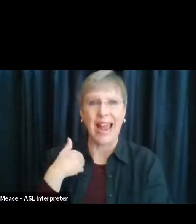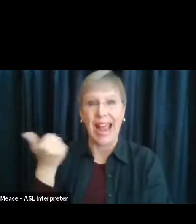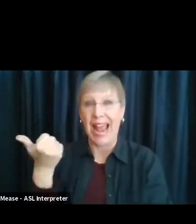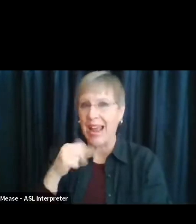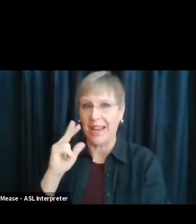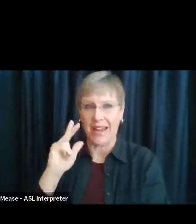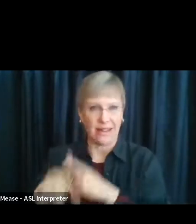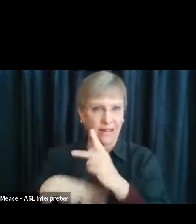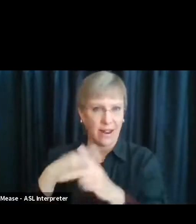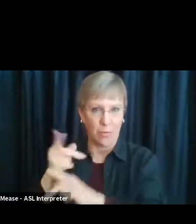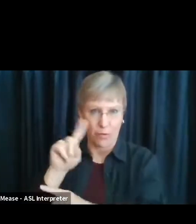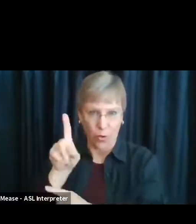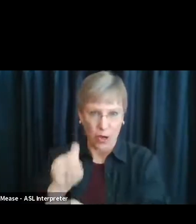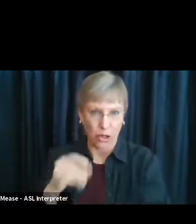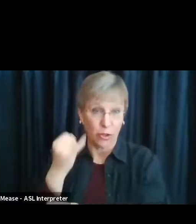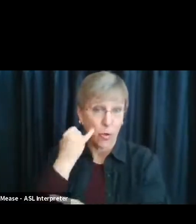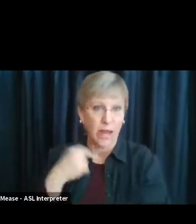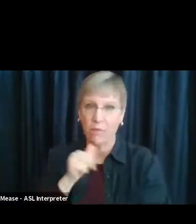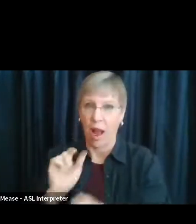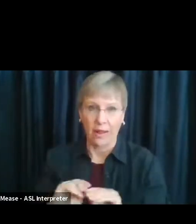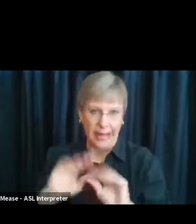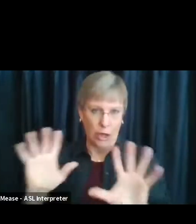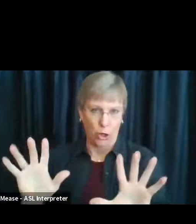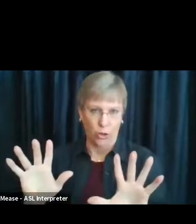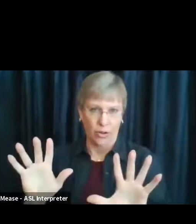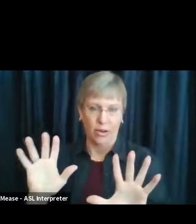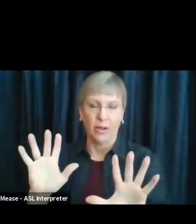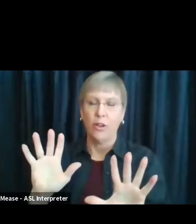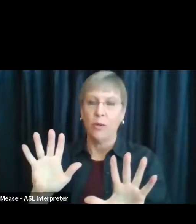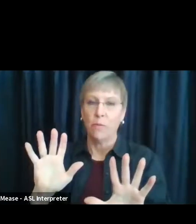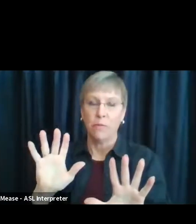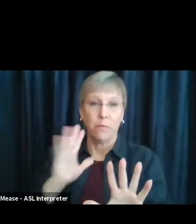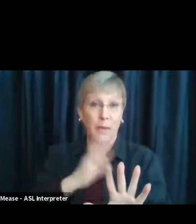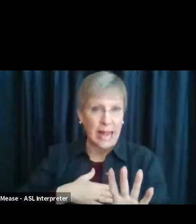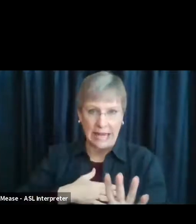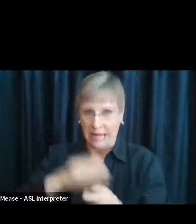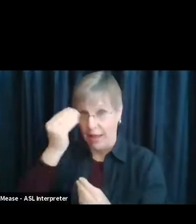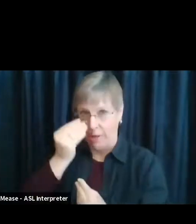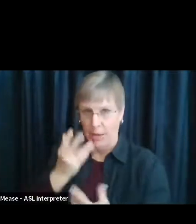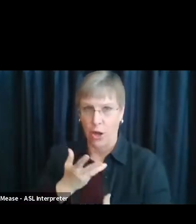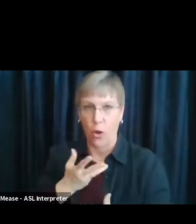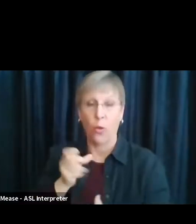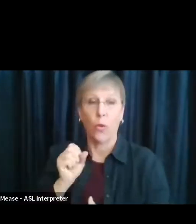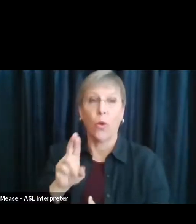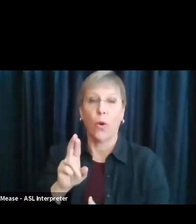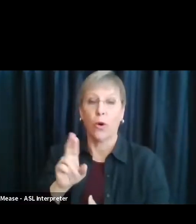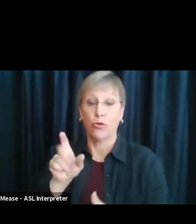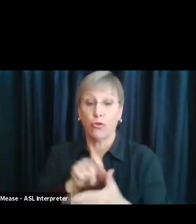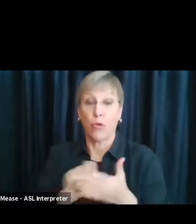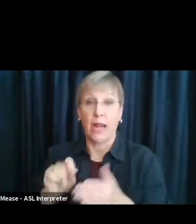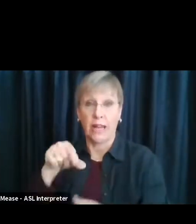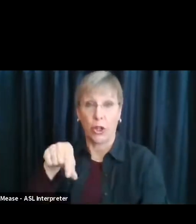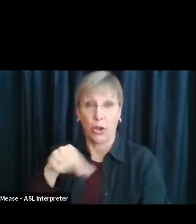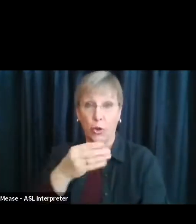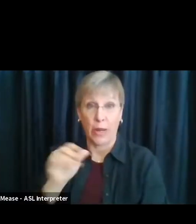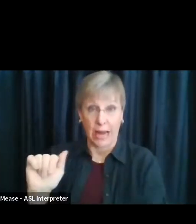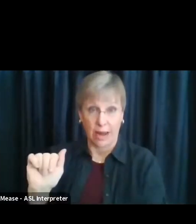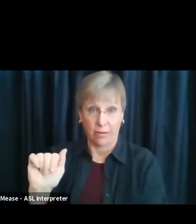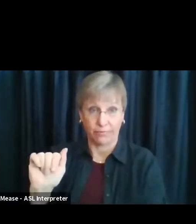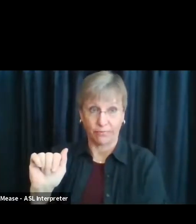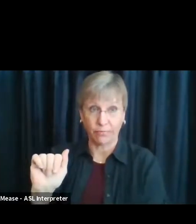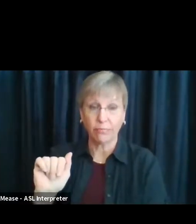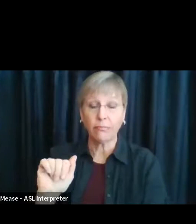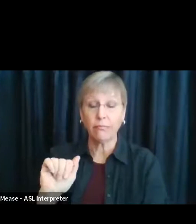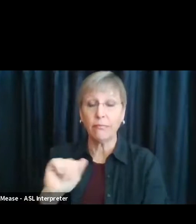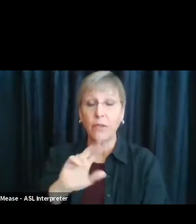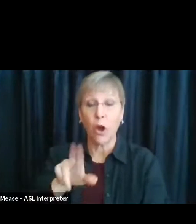of questions, if I am not being clear, don't hesitate to tell me or to write it in the Q&A. Of course,